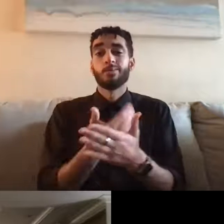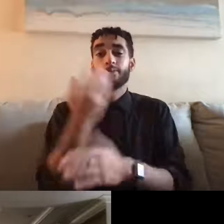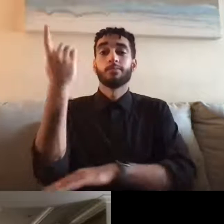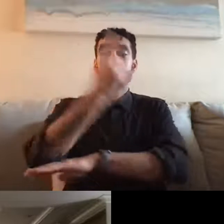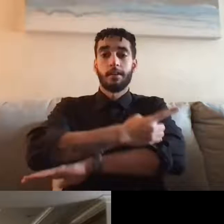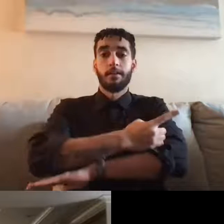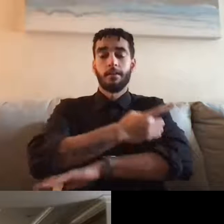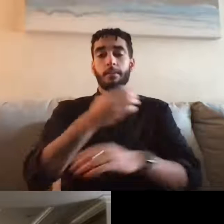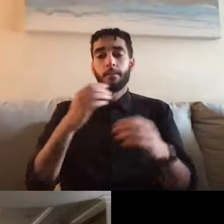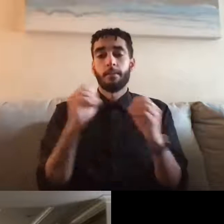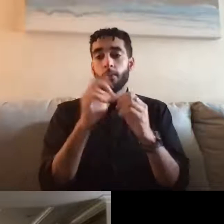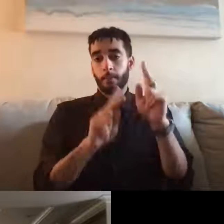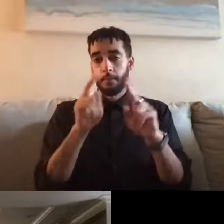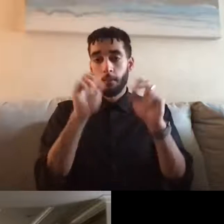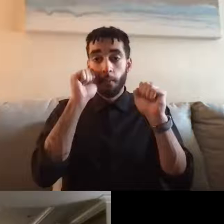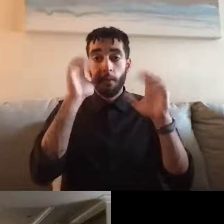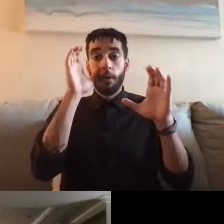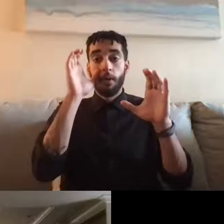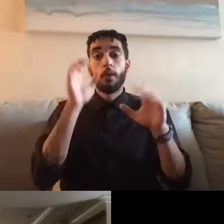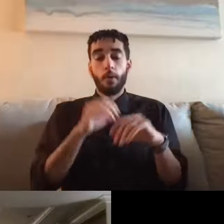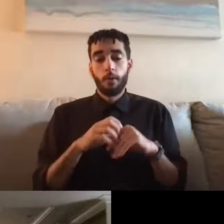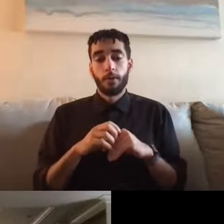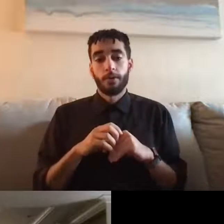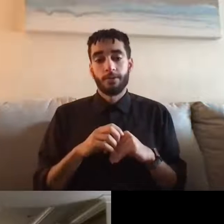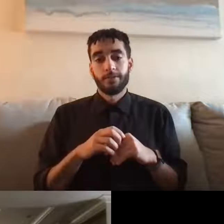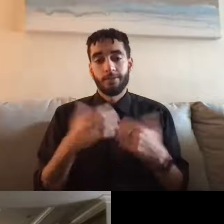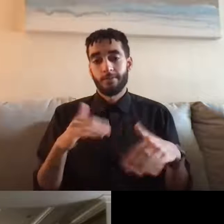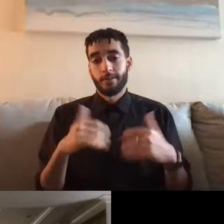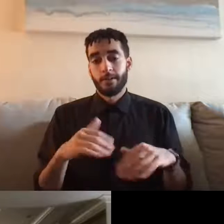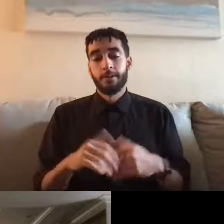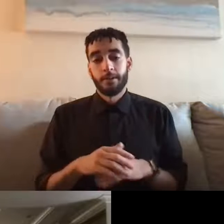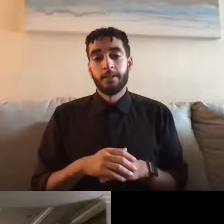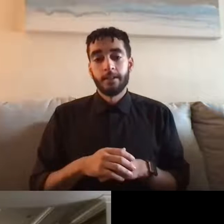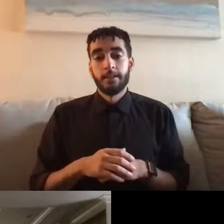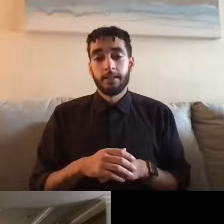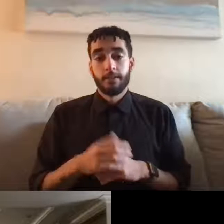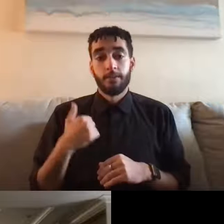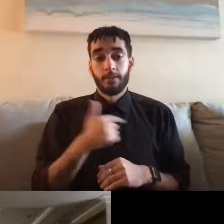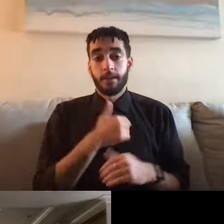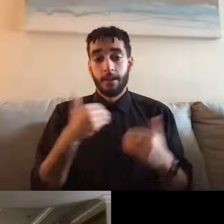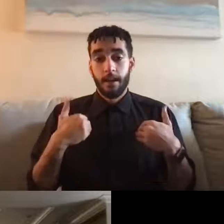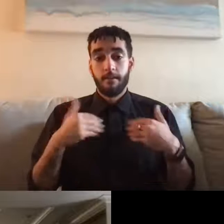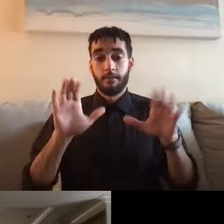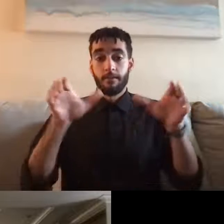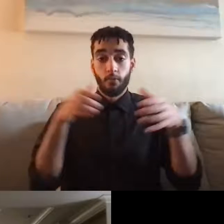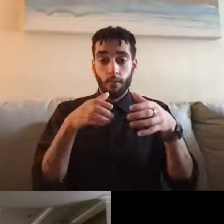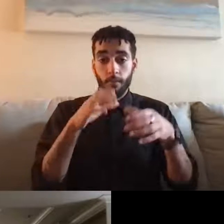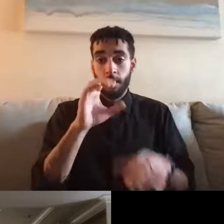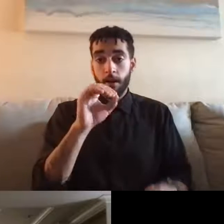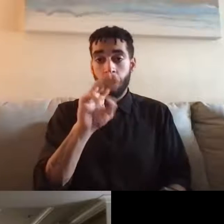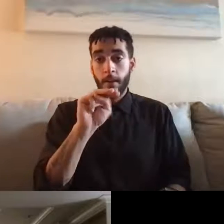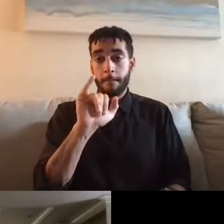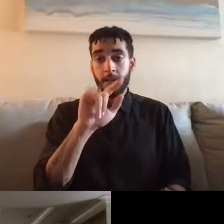aware of Alzheimer's and related disorders. And so having a committee such as this is really important, because